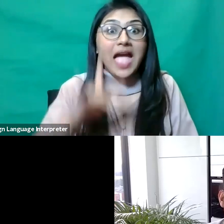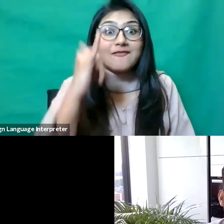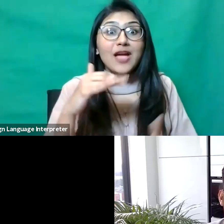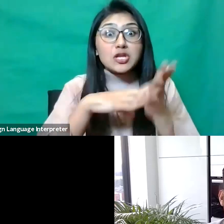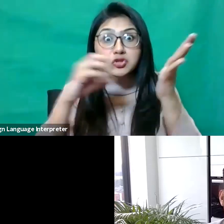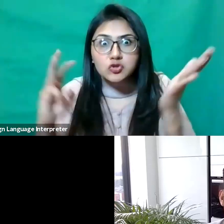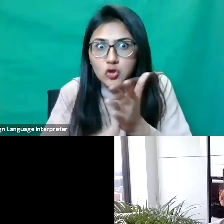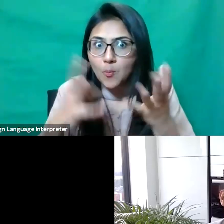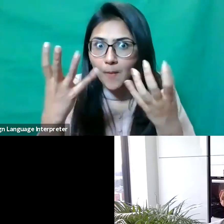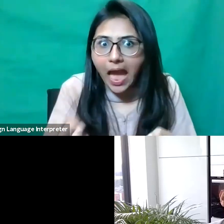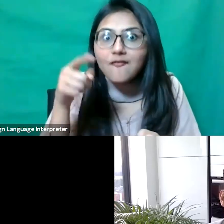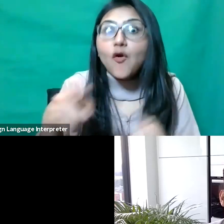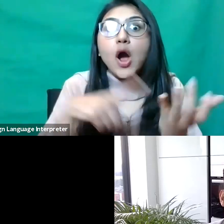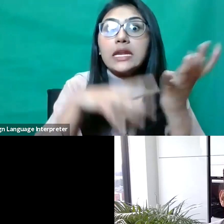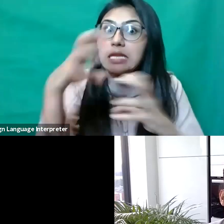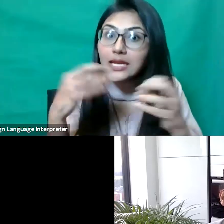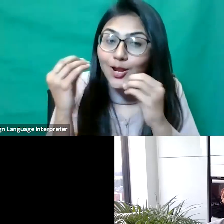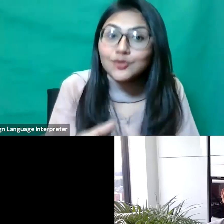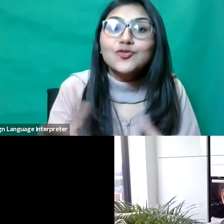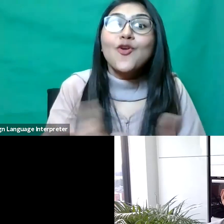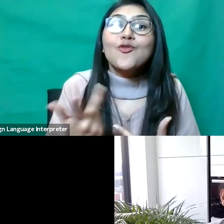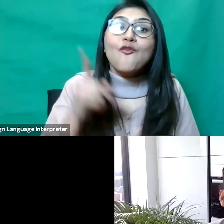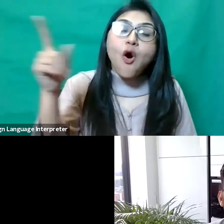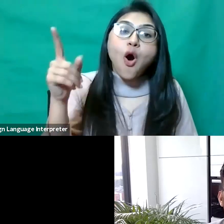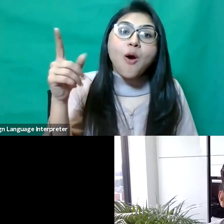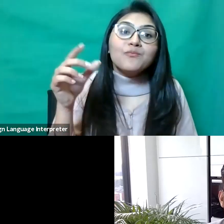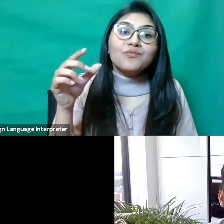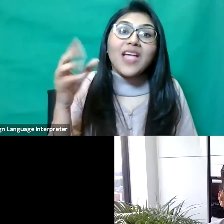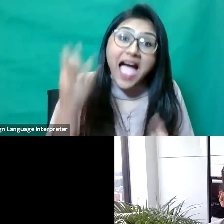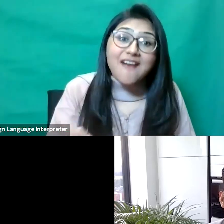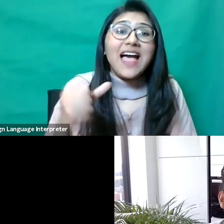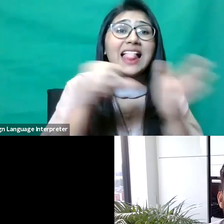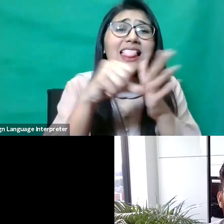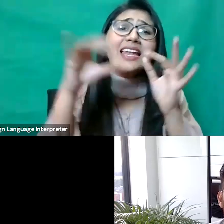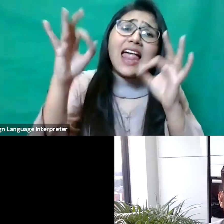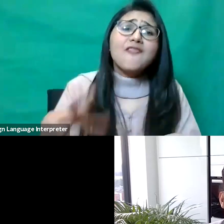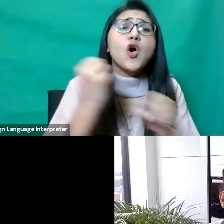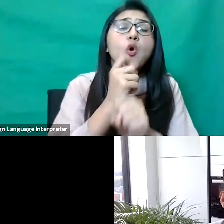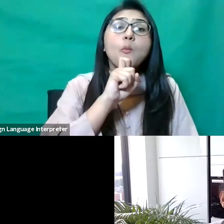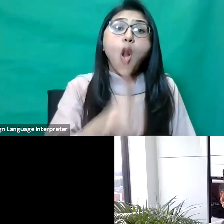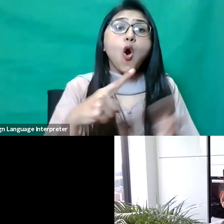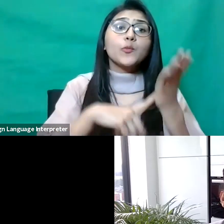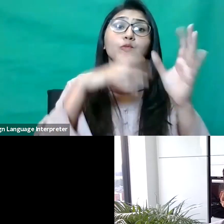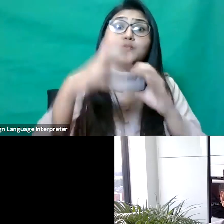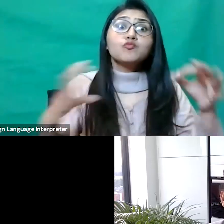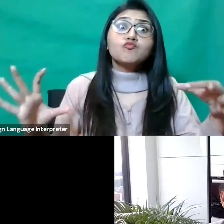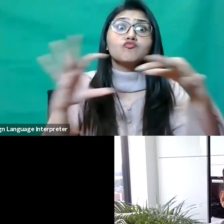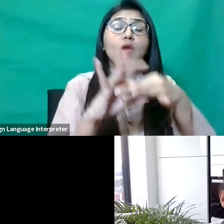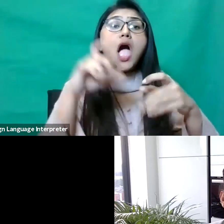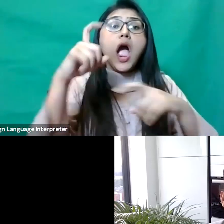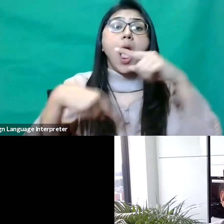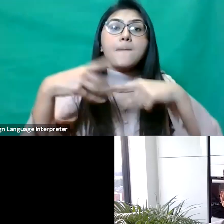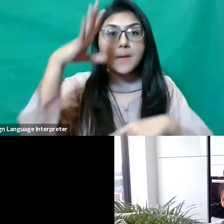put in place. So whatever you need, someone will come and assess your workplace and suggest to your employer what they need to put in place